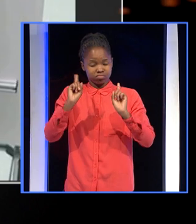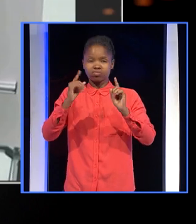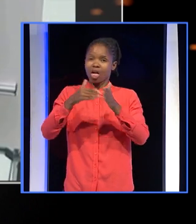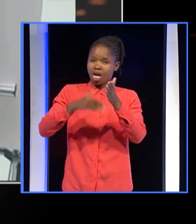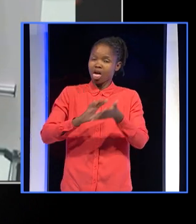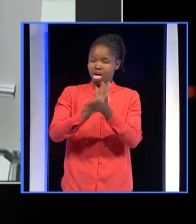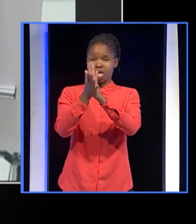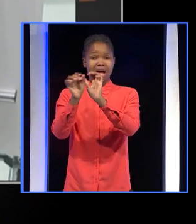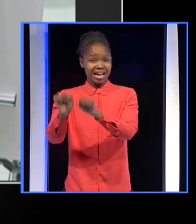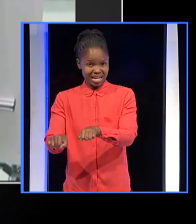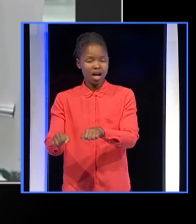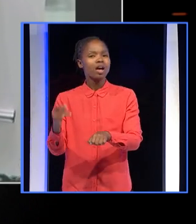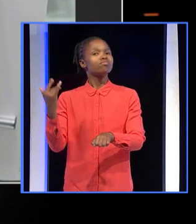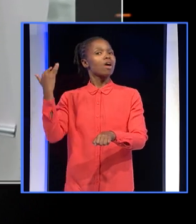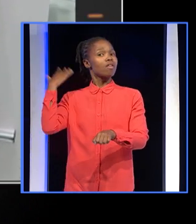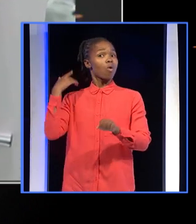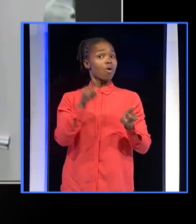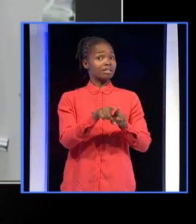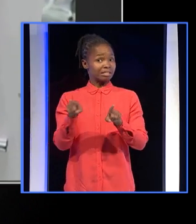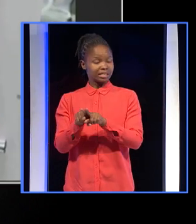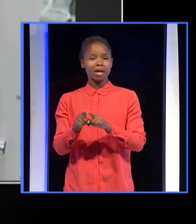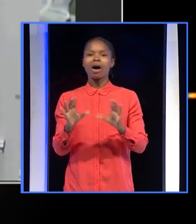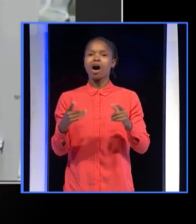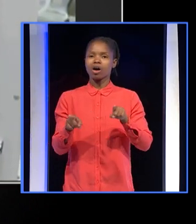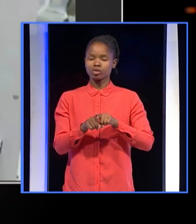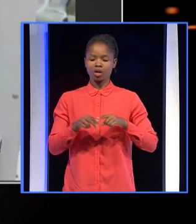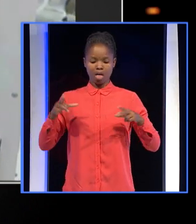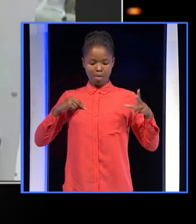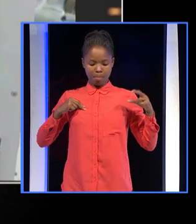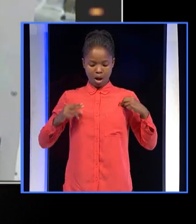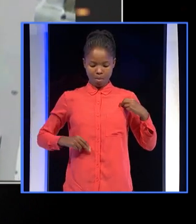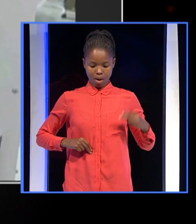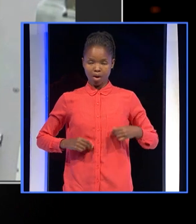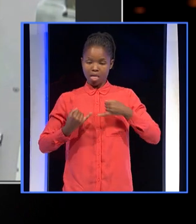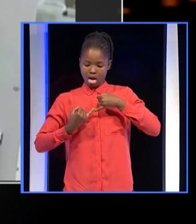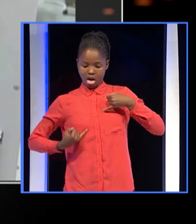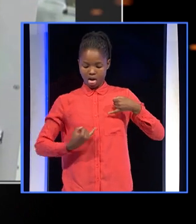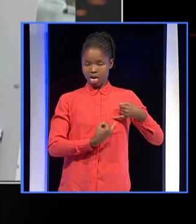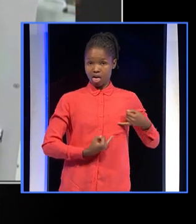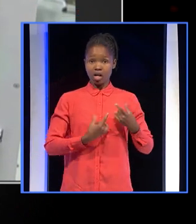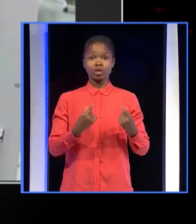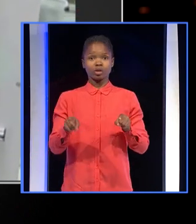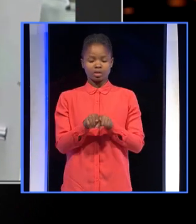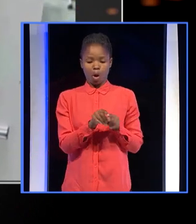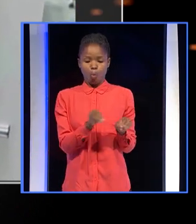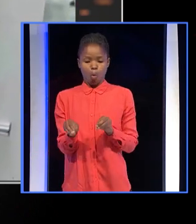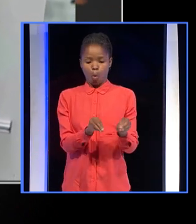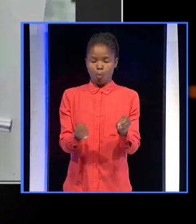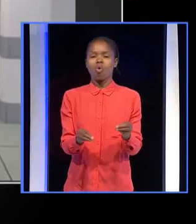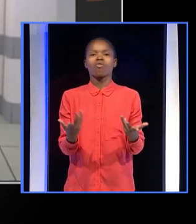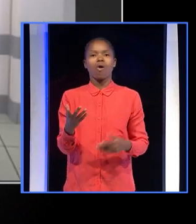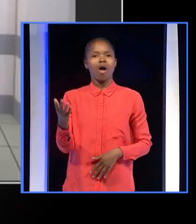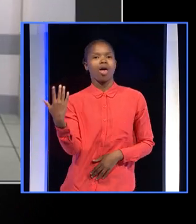working. Previous versions have also been connected to wires, he said, or have been limited to creating movements in just one